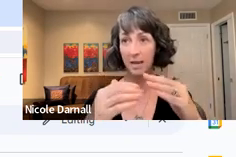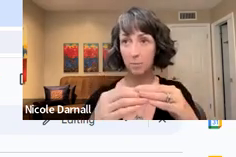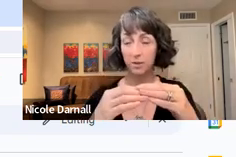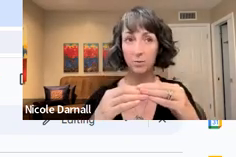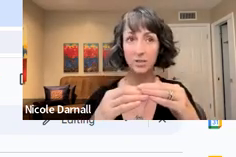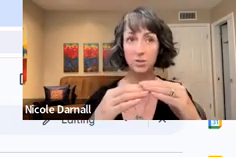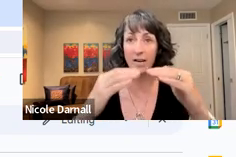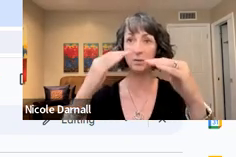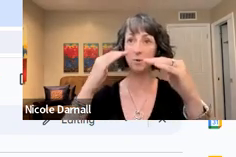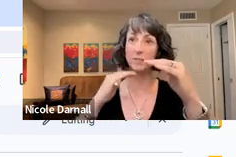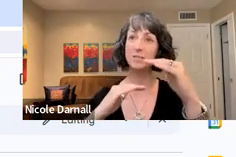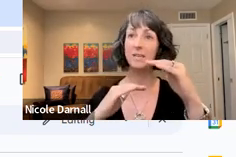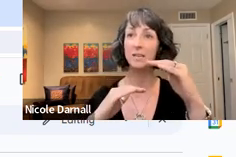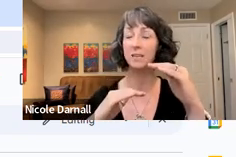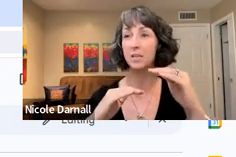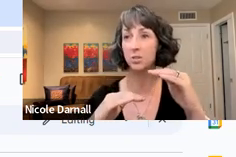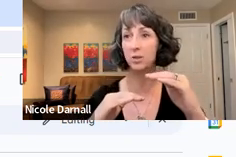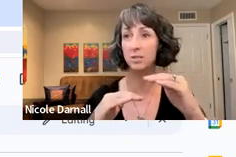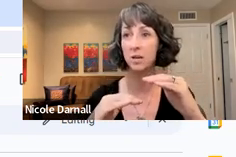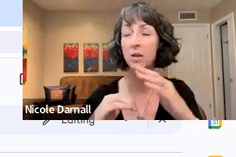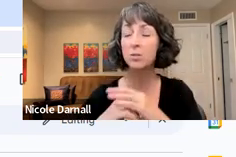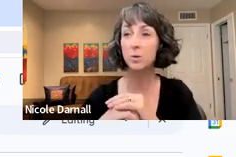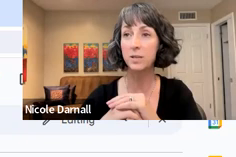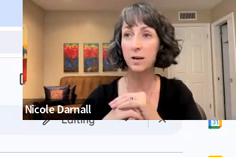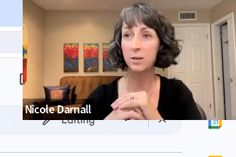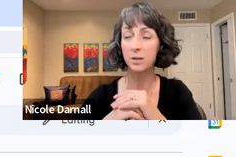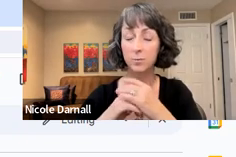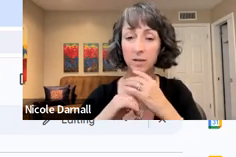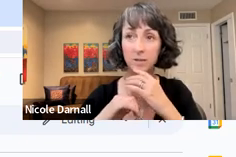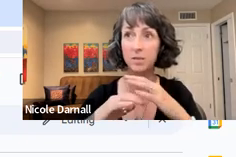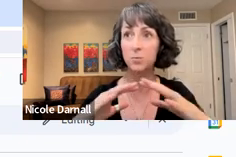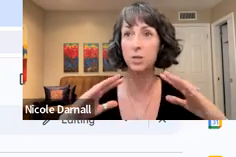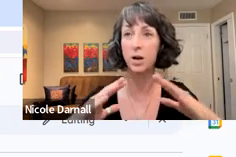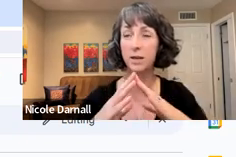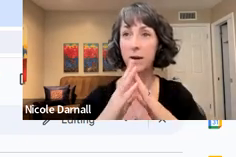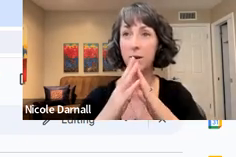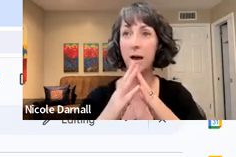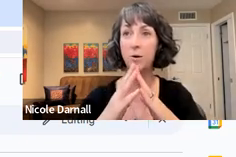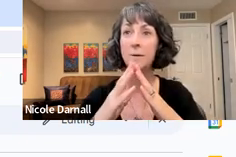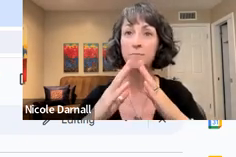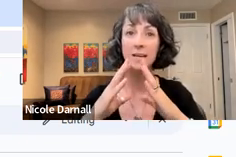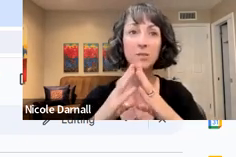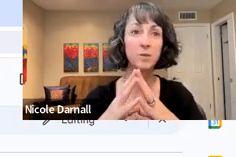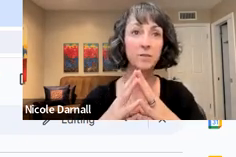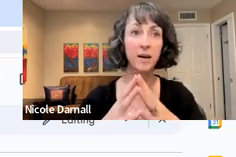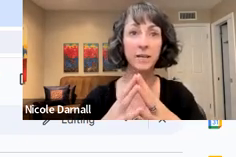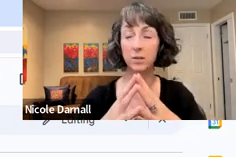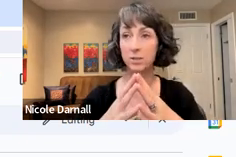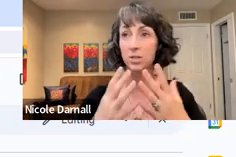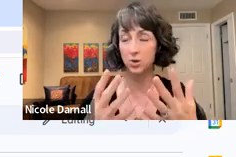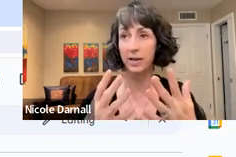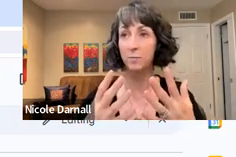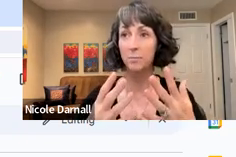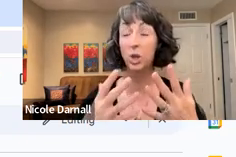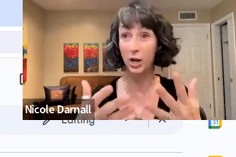the first step in the right direction. But once the data issue gets sorted out, in our recommendation, we're talking about how it's really vital